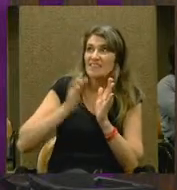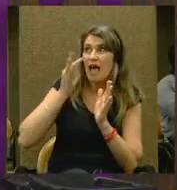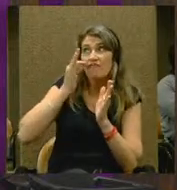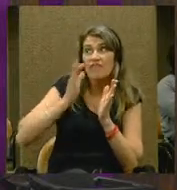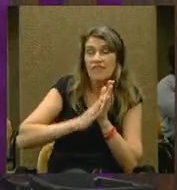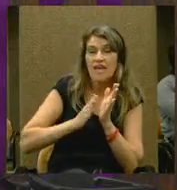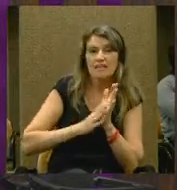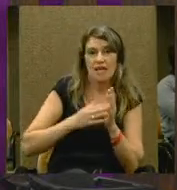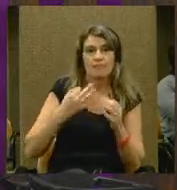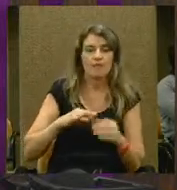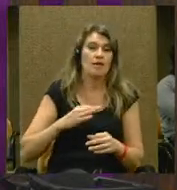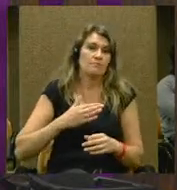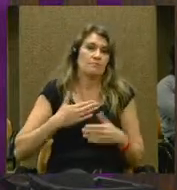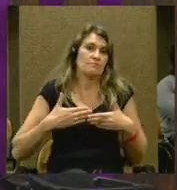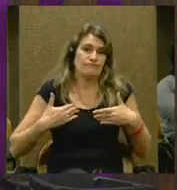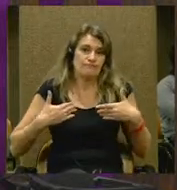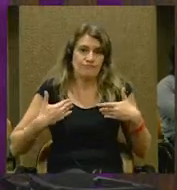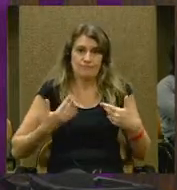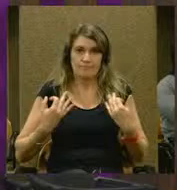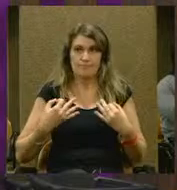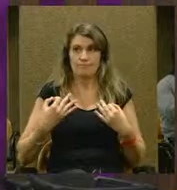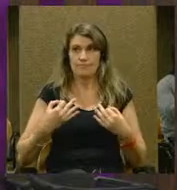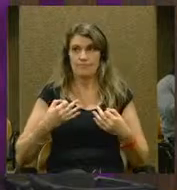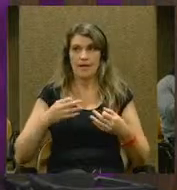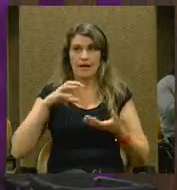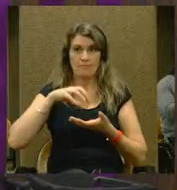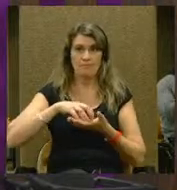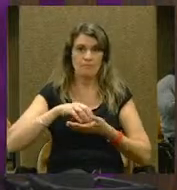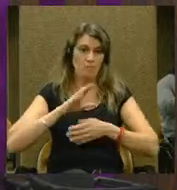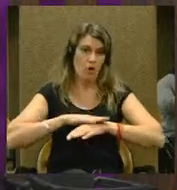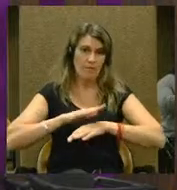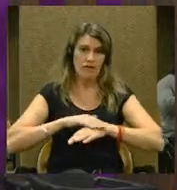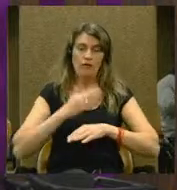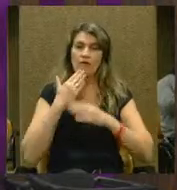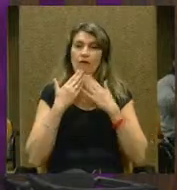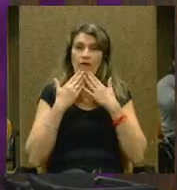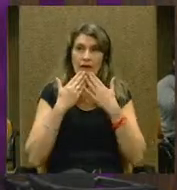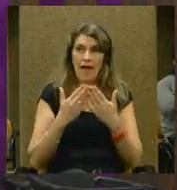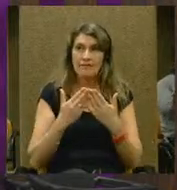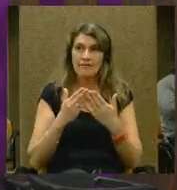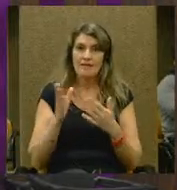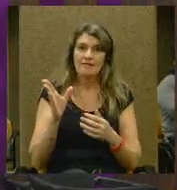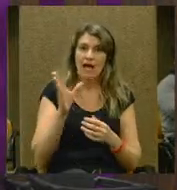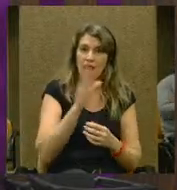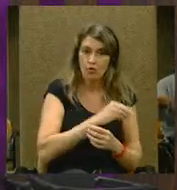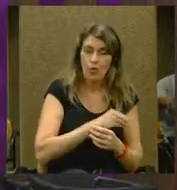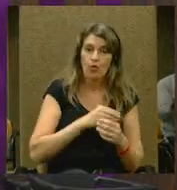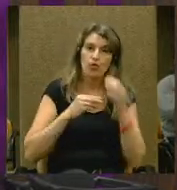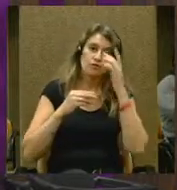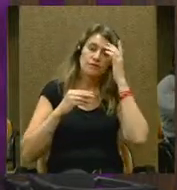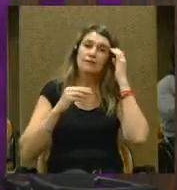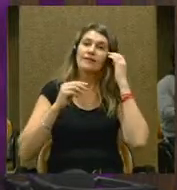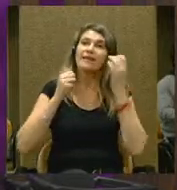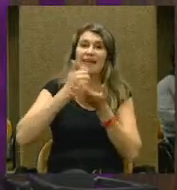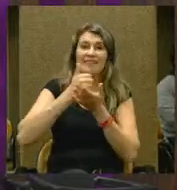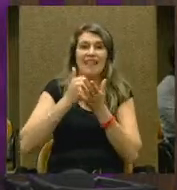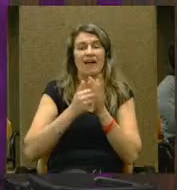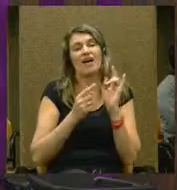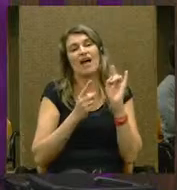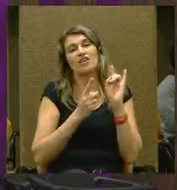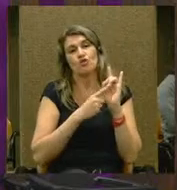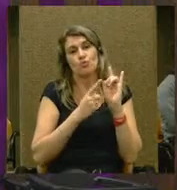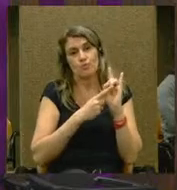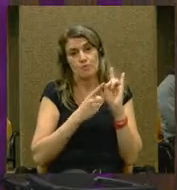evidence. So it's been a pleasure to share this meeting with all of you. Thank you to everybody